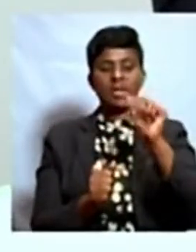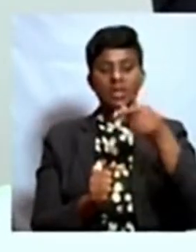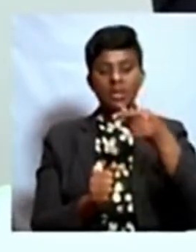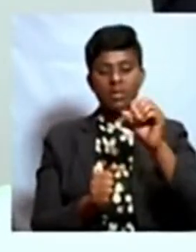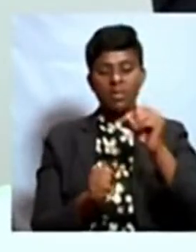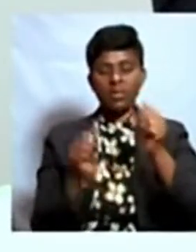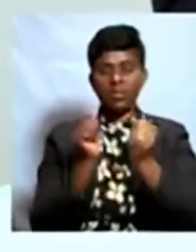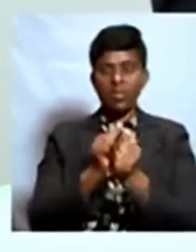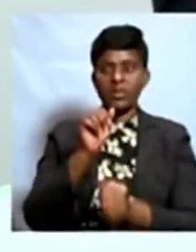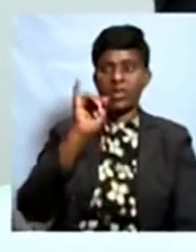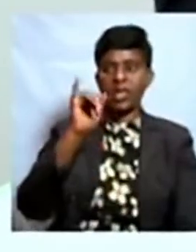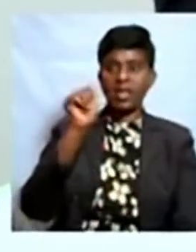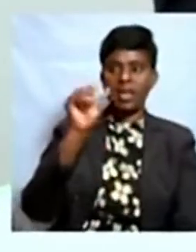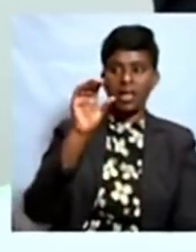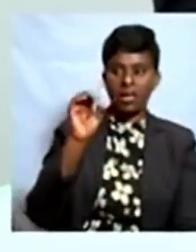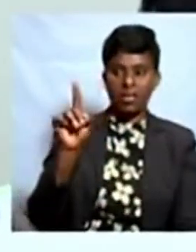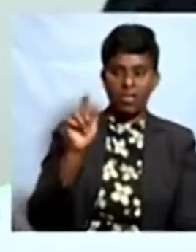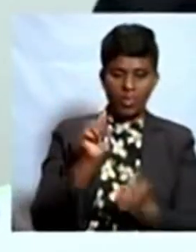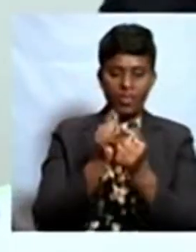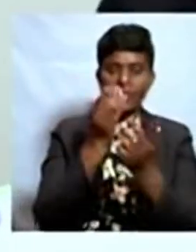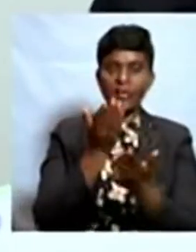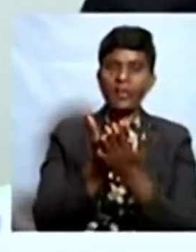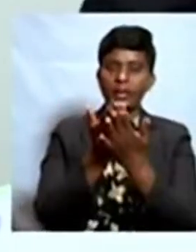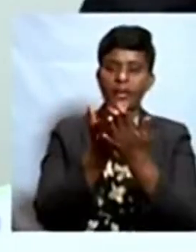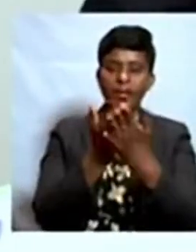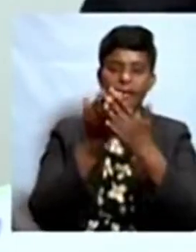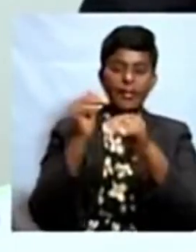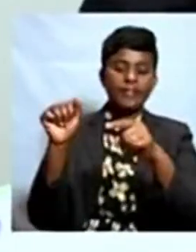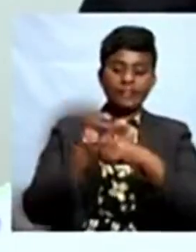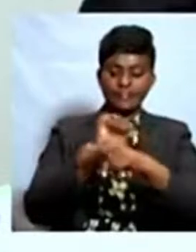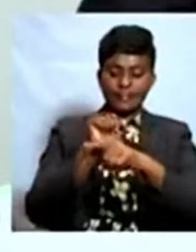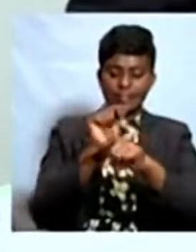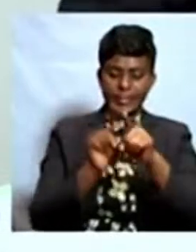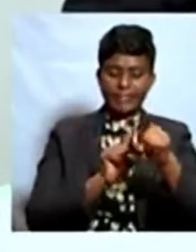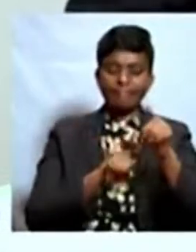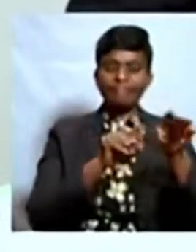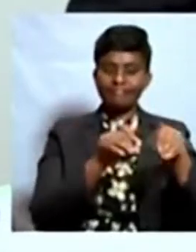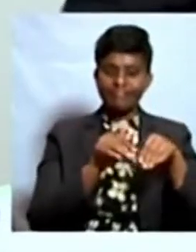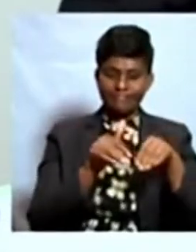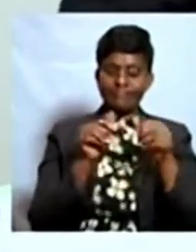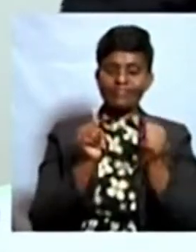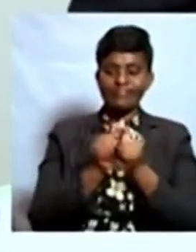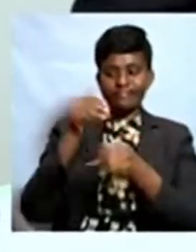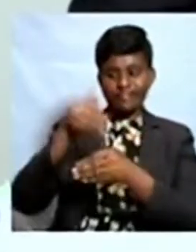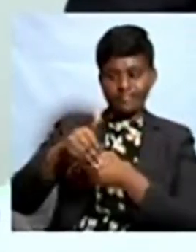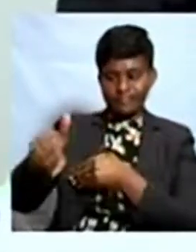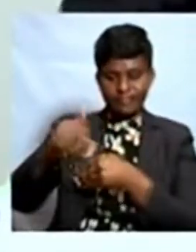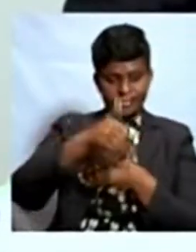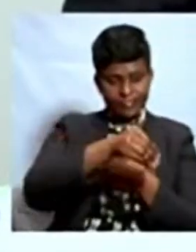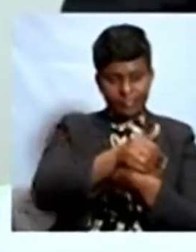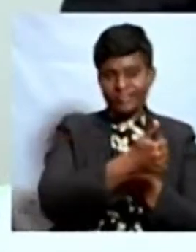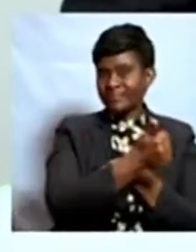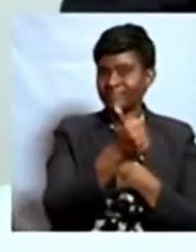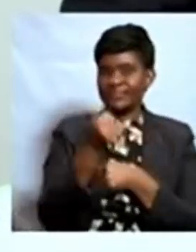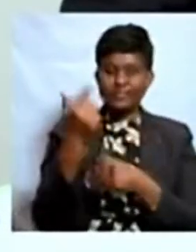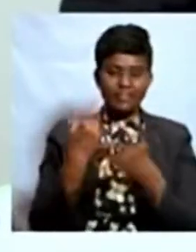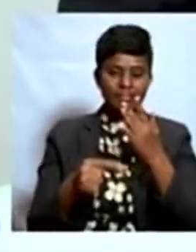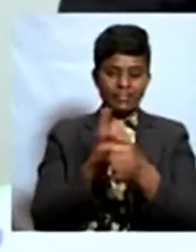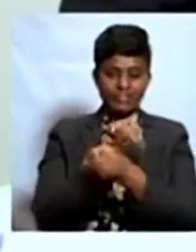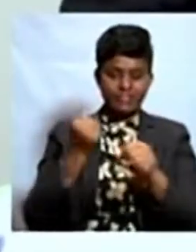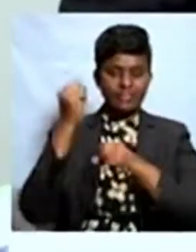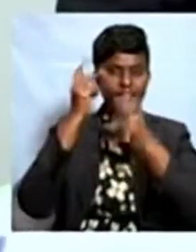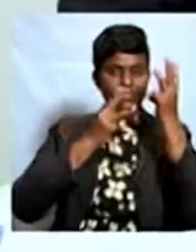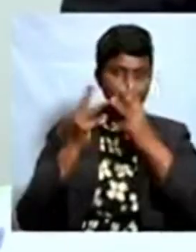the ICAO standards and recommended practices and avoid registering any significant safety